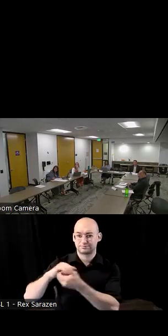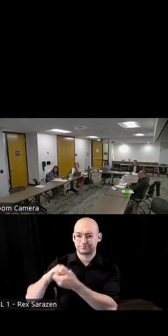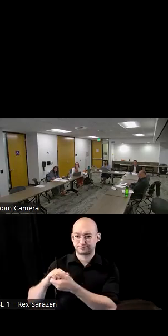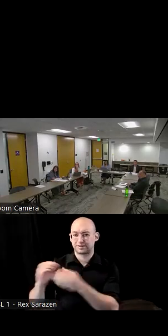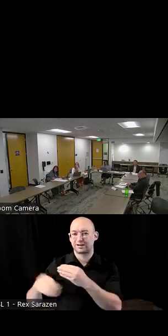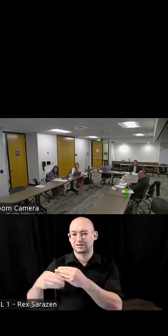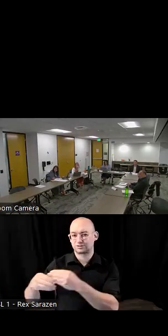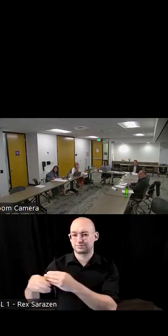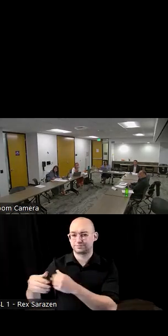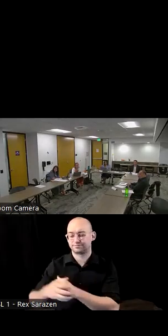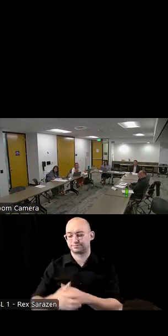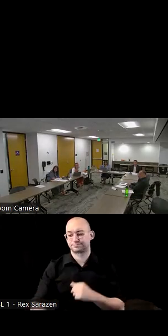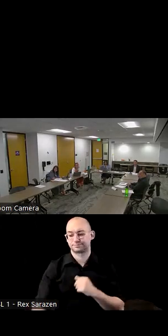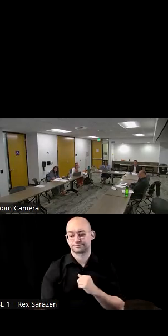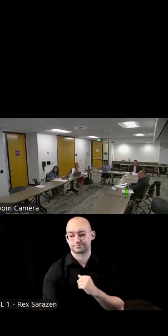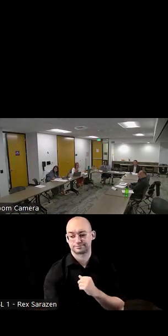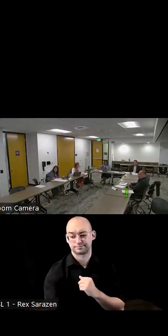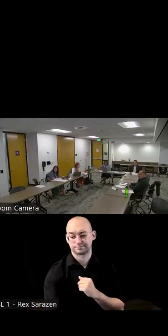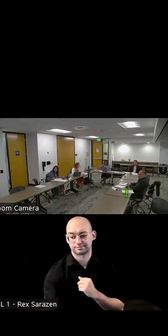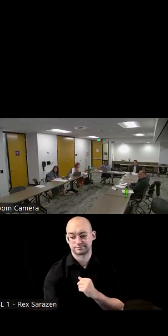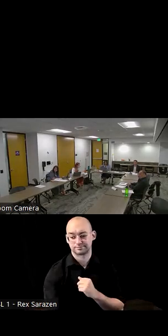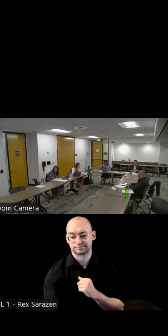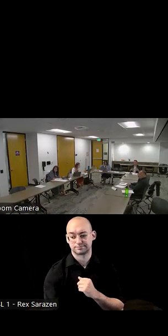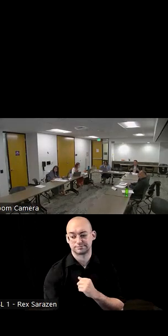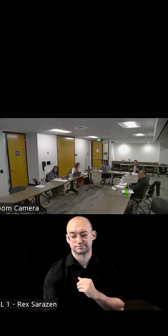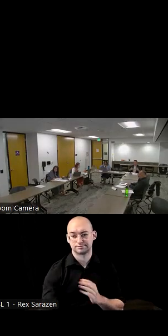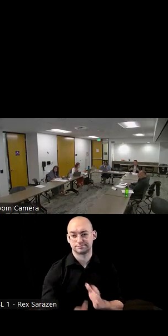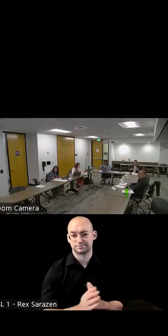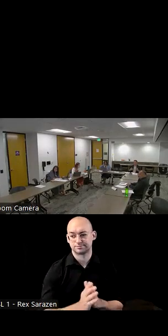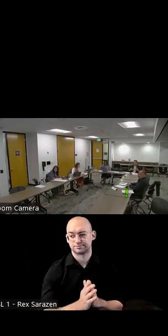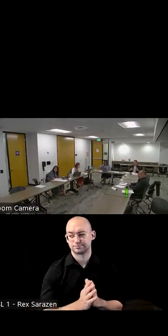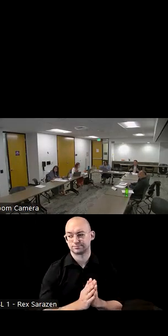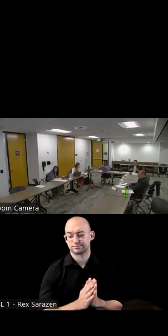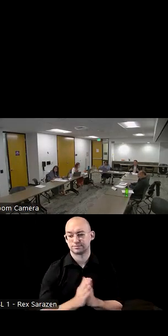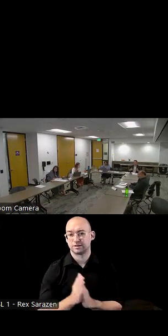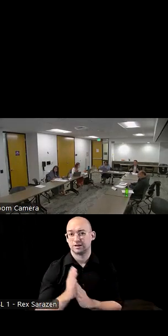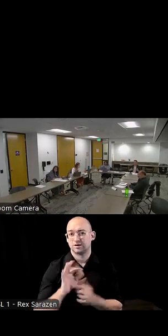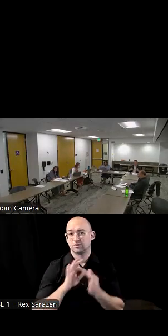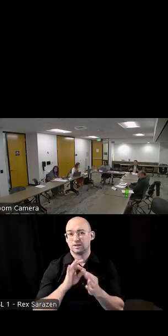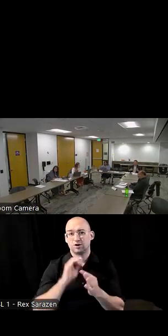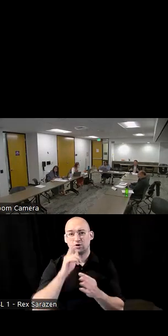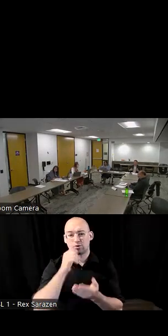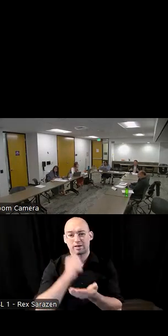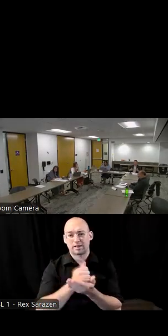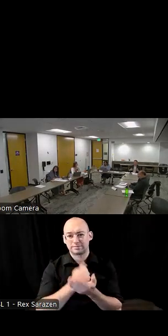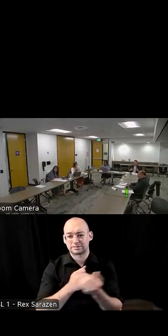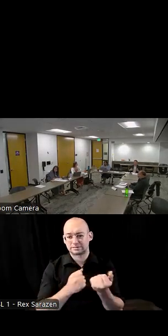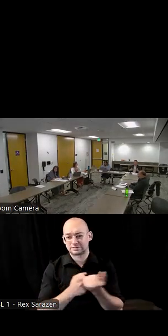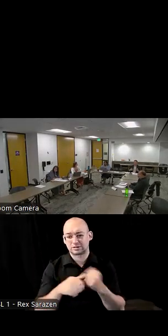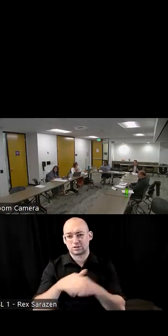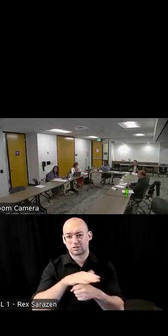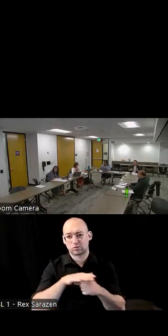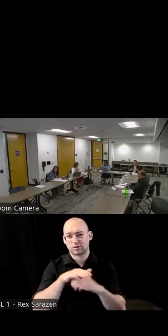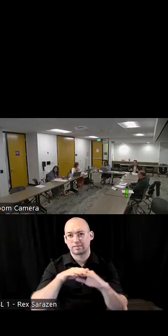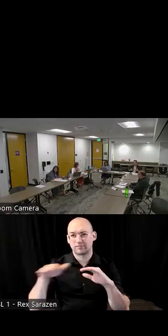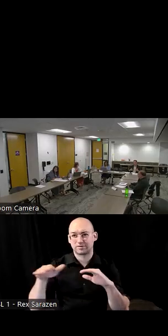council. In terms of who would actually help and assist with these services at the local level, we're really identifying